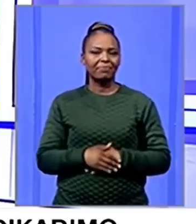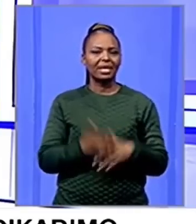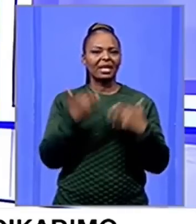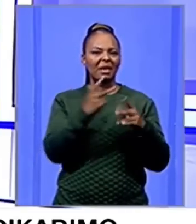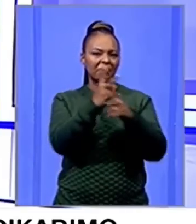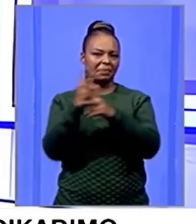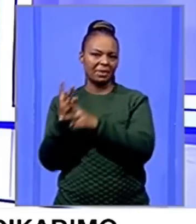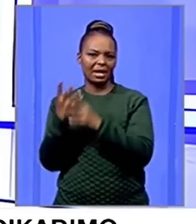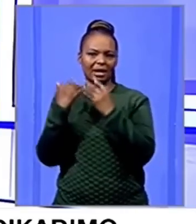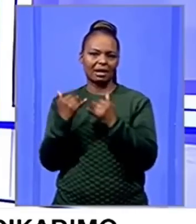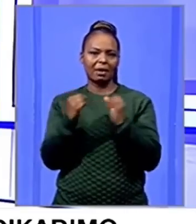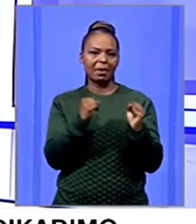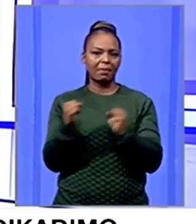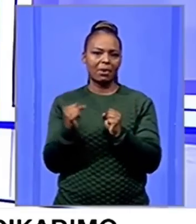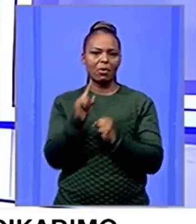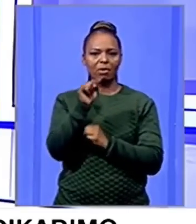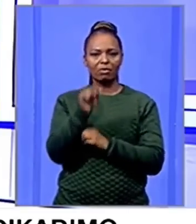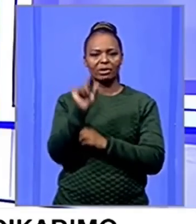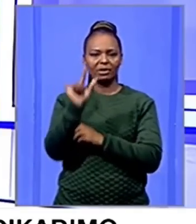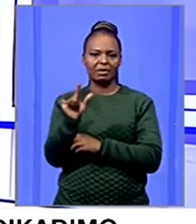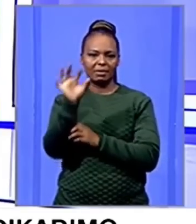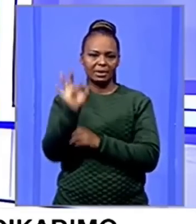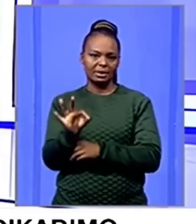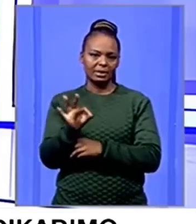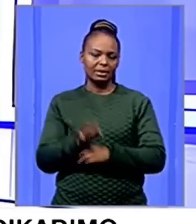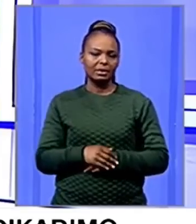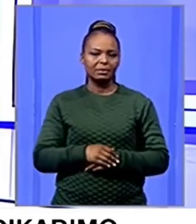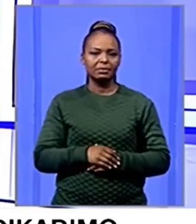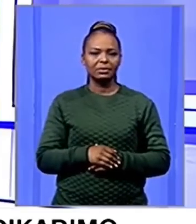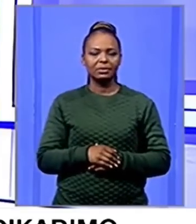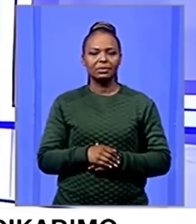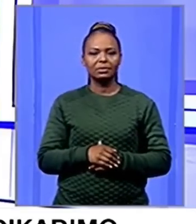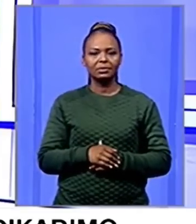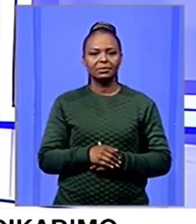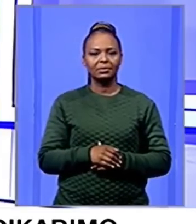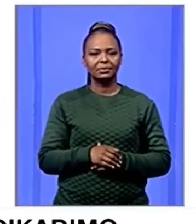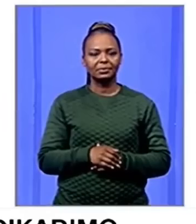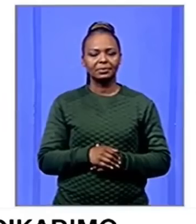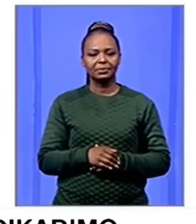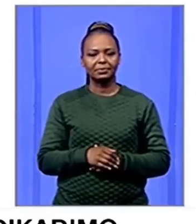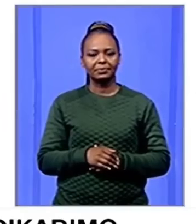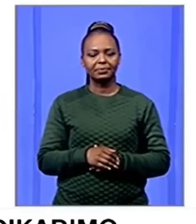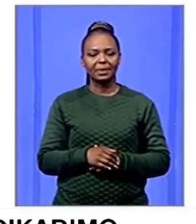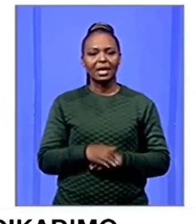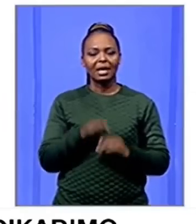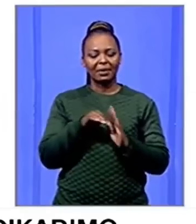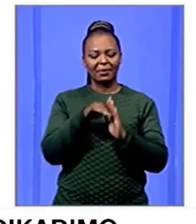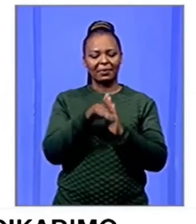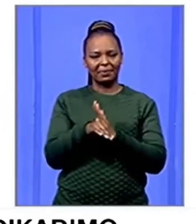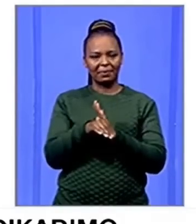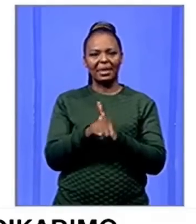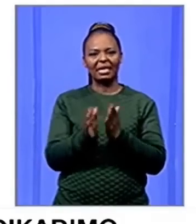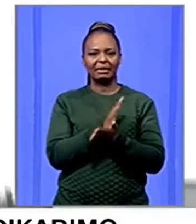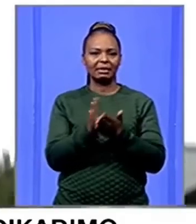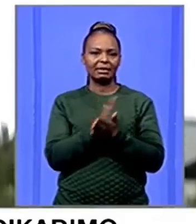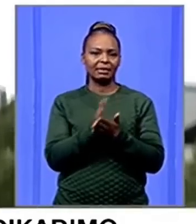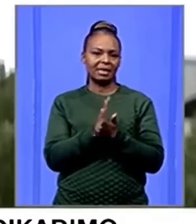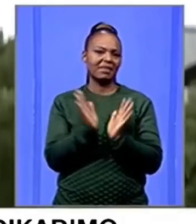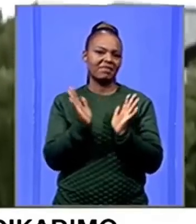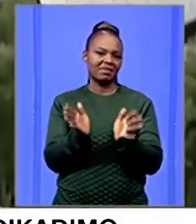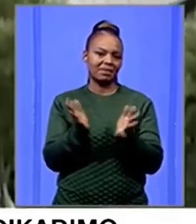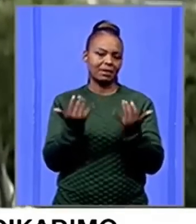se santse se eme go 11.75. Go ya tlase ga dilo tseo di rekisiwang go nnile le